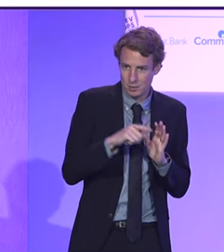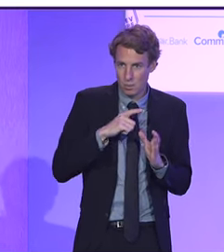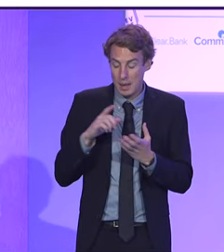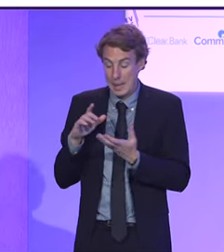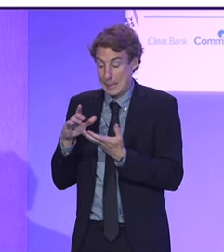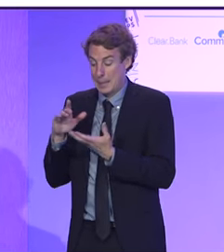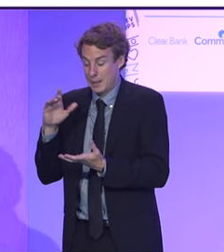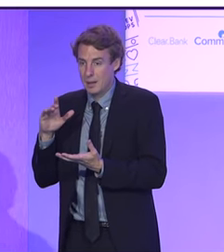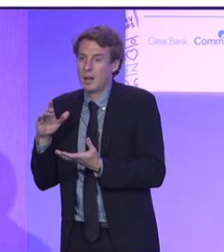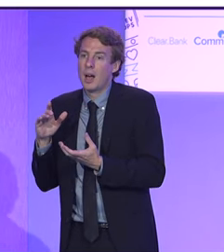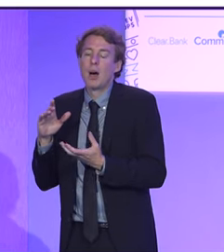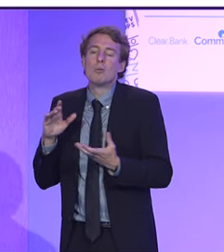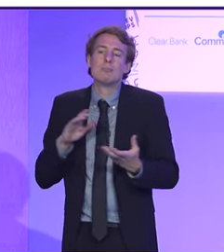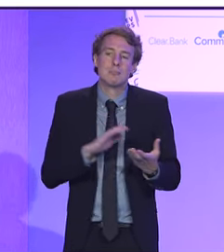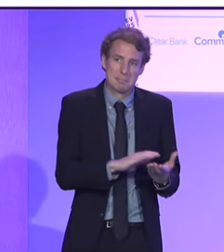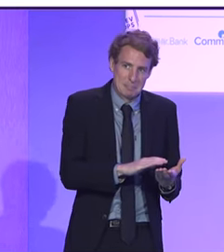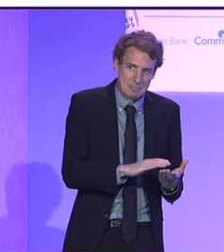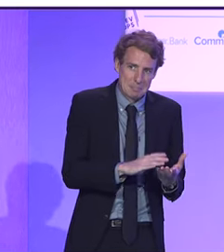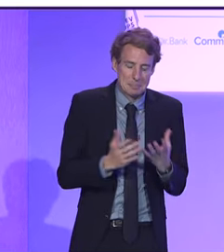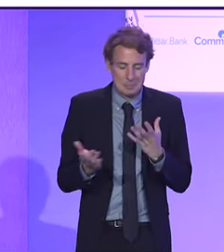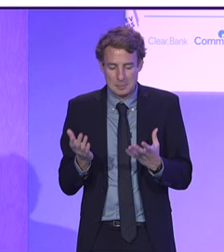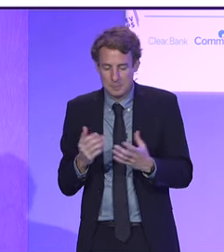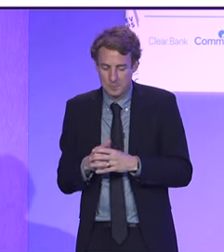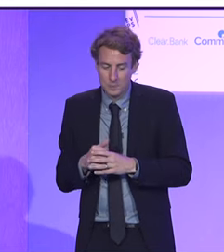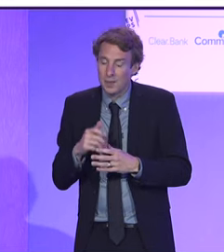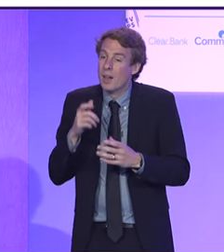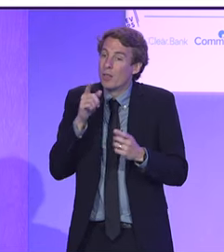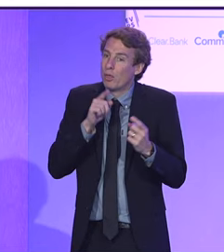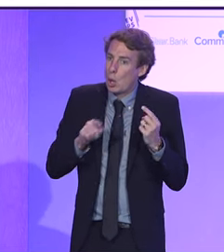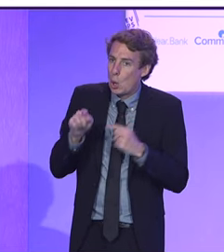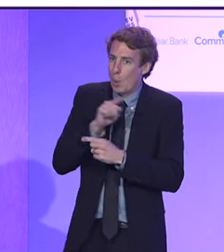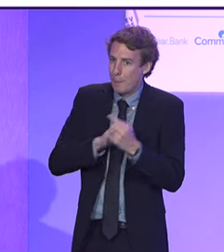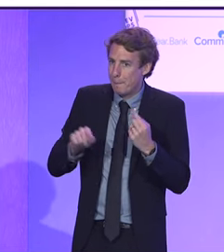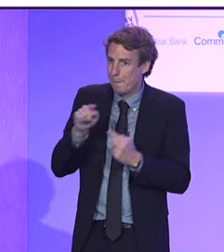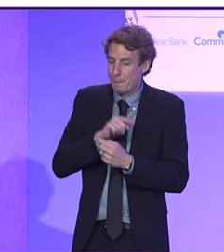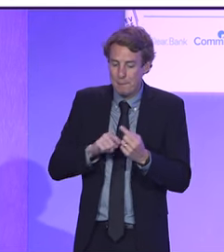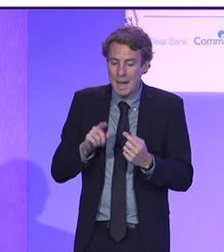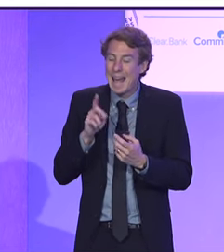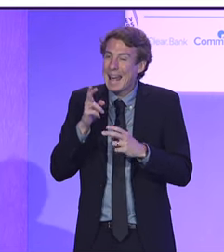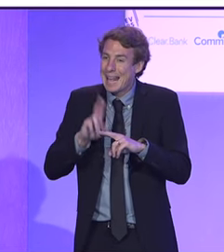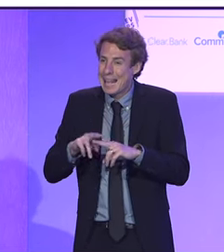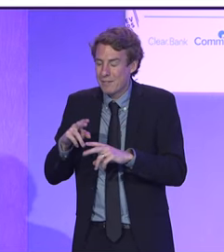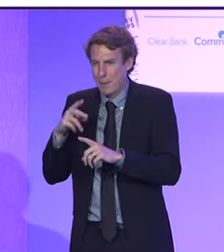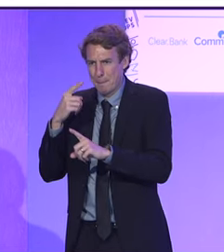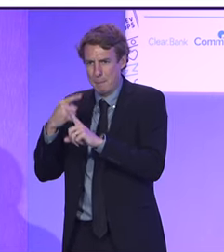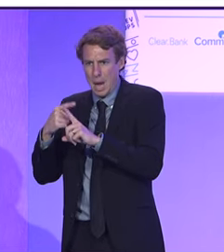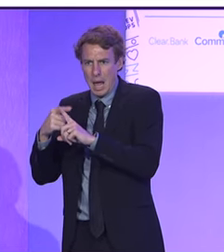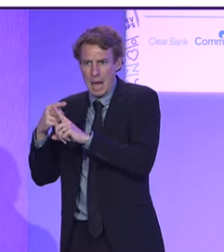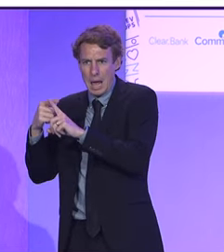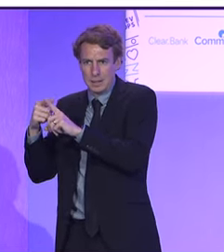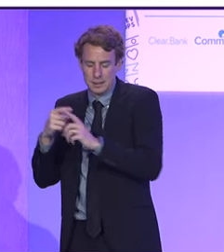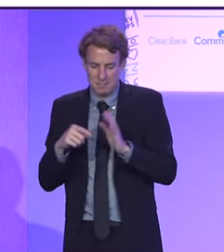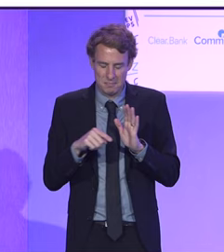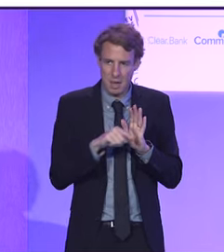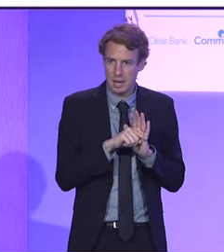shrink. If we look at a loop and we have an uneven number of these minuses, that is a balancing